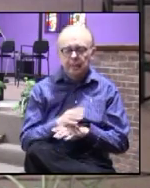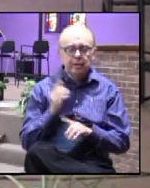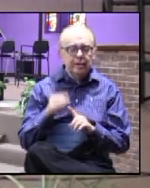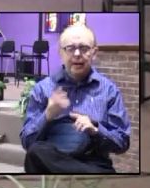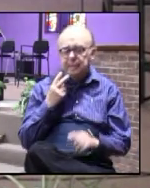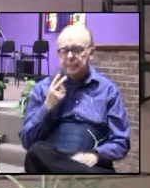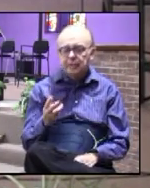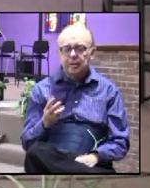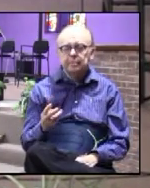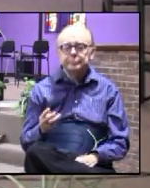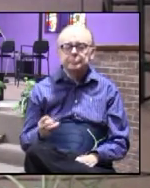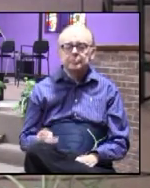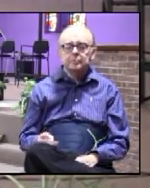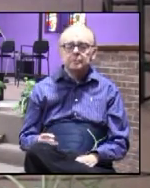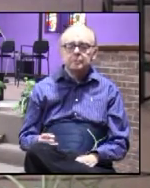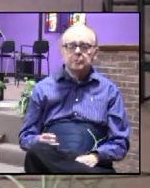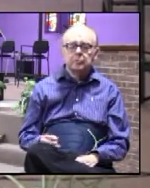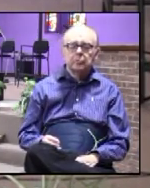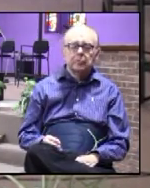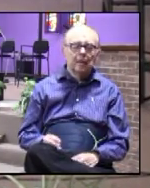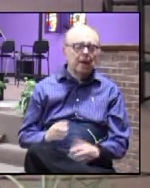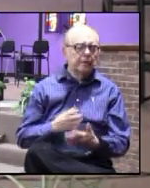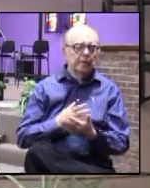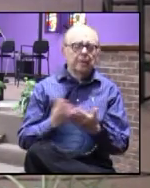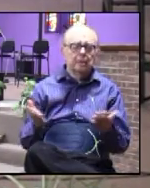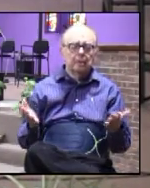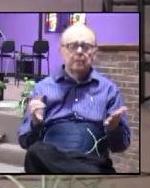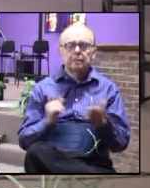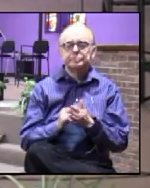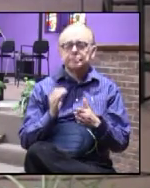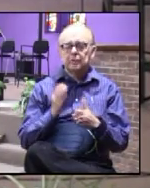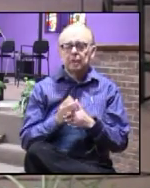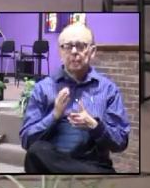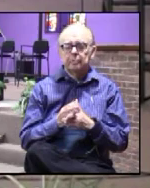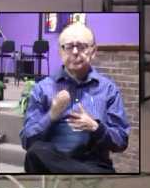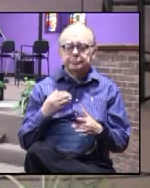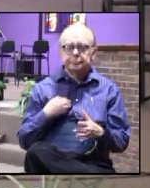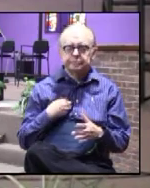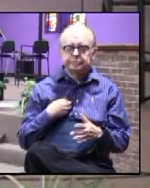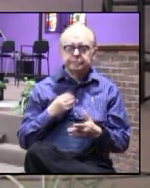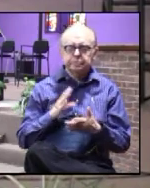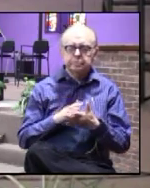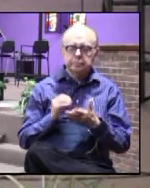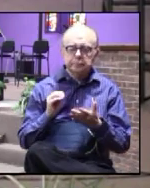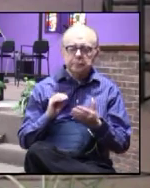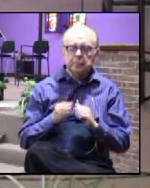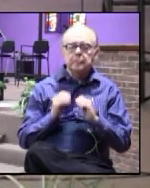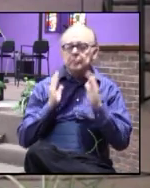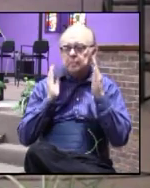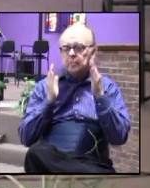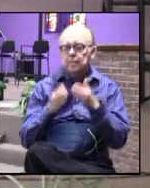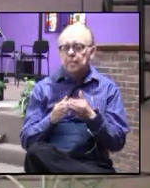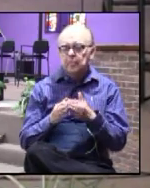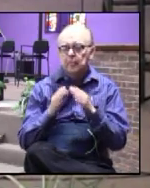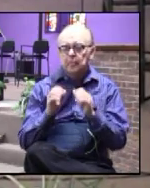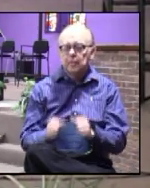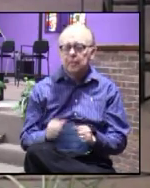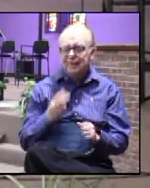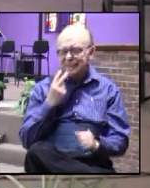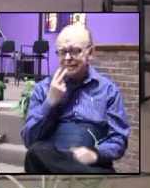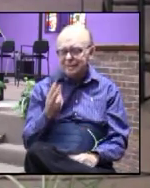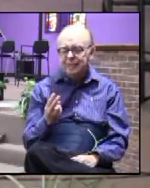see. You know, the glare and everything that's there. And you've got to learn how to focus to be able to see.